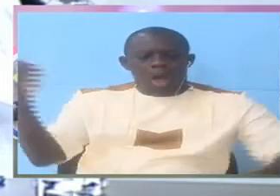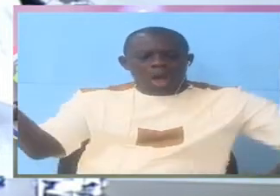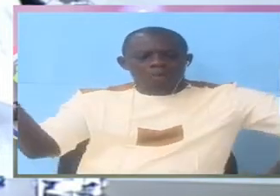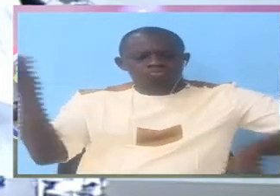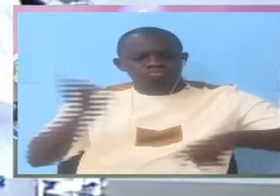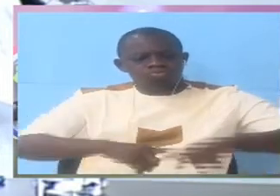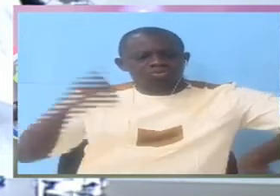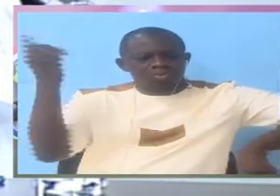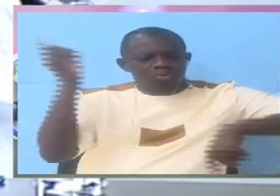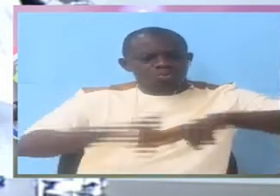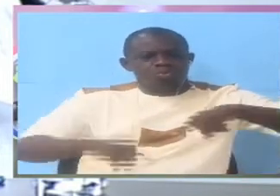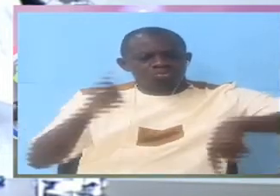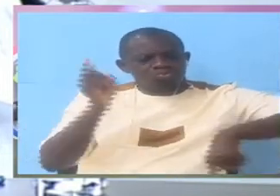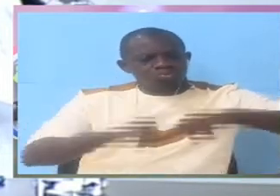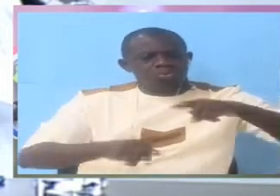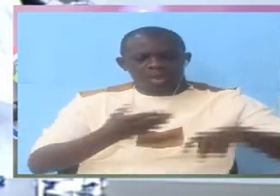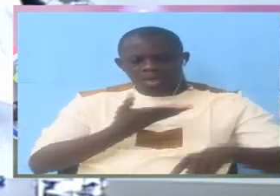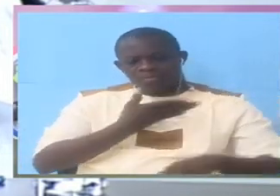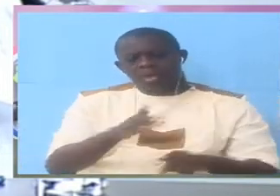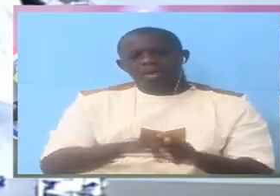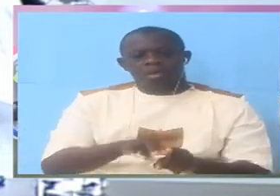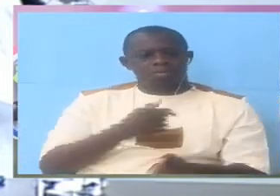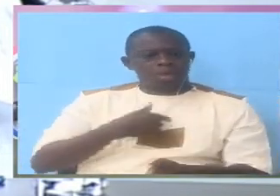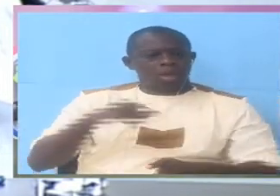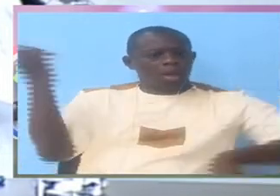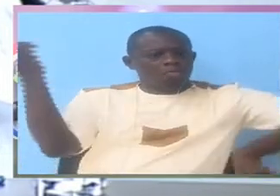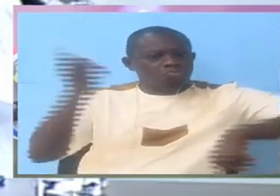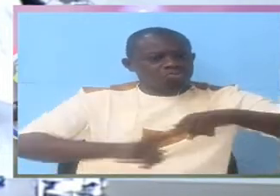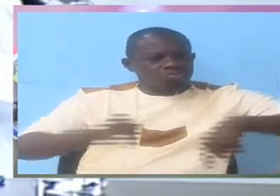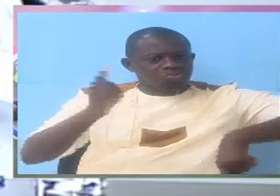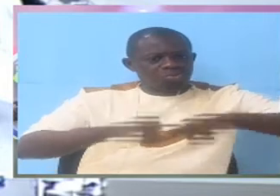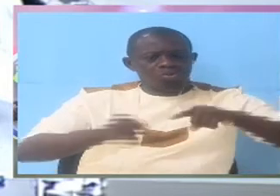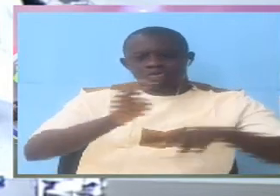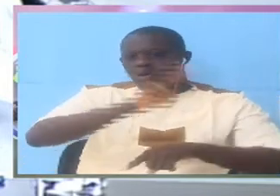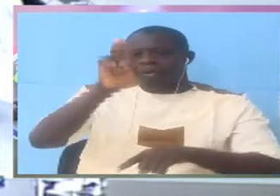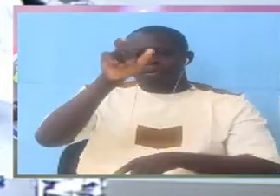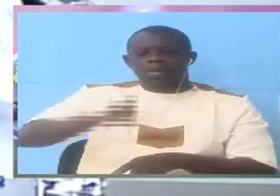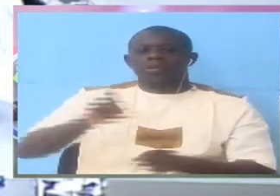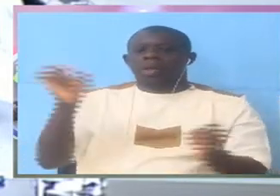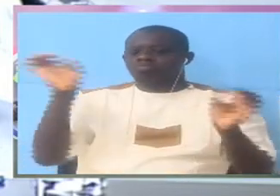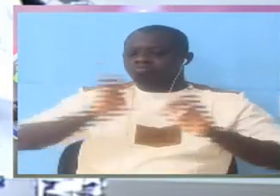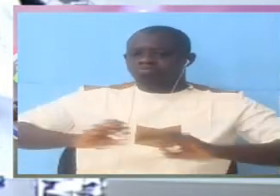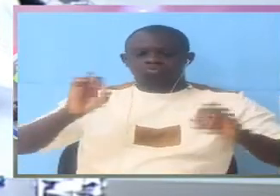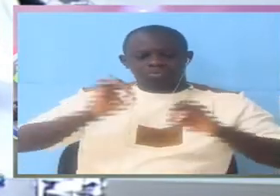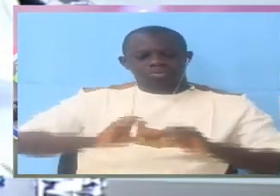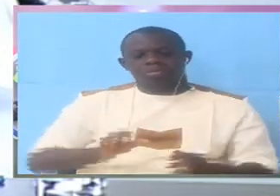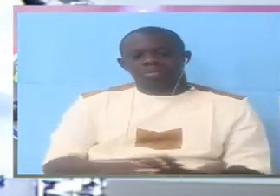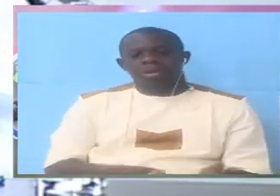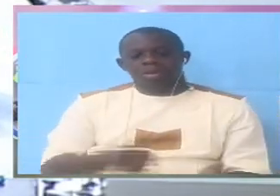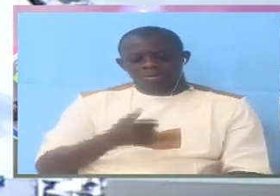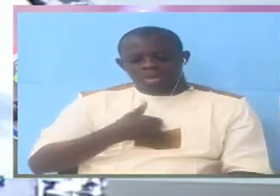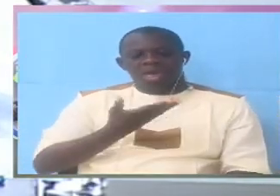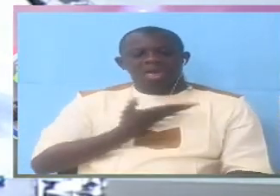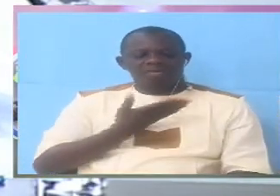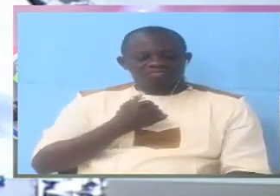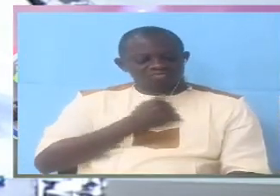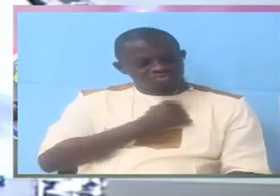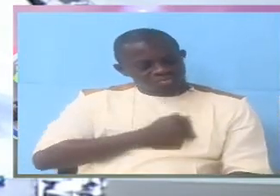you? In anybody there. I had that empathy. You see, Mr.